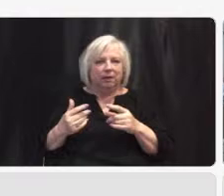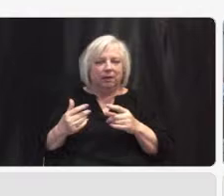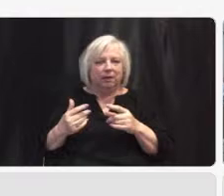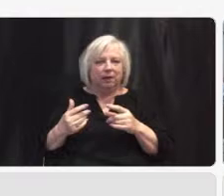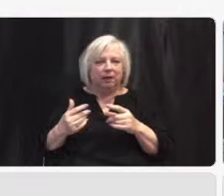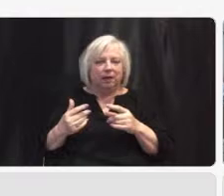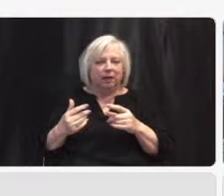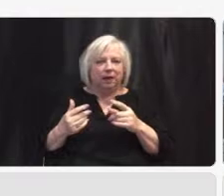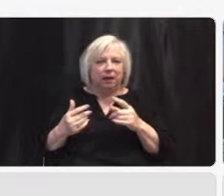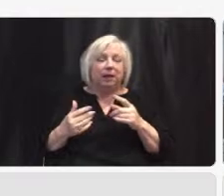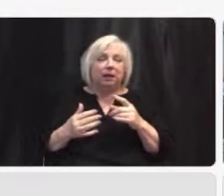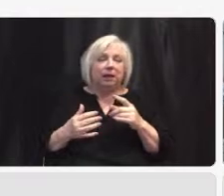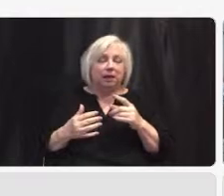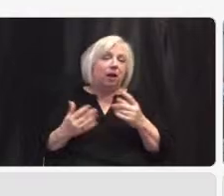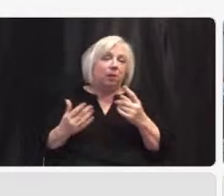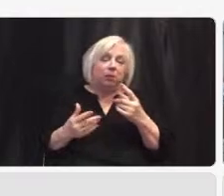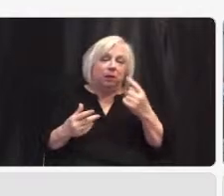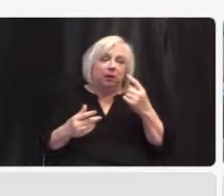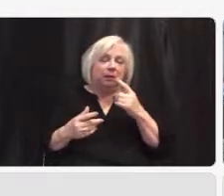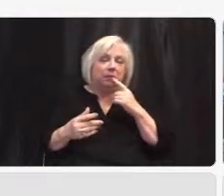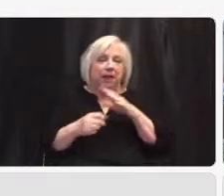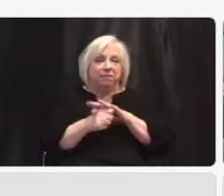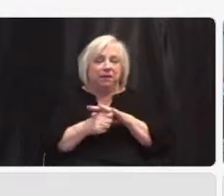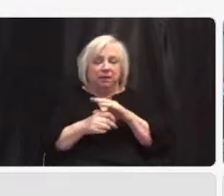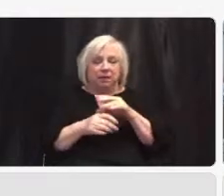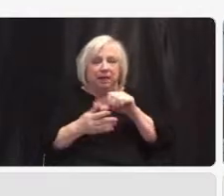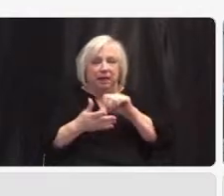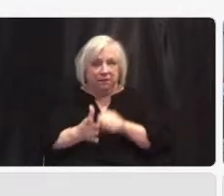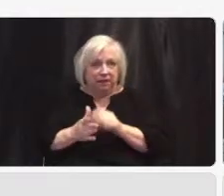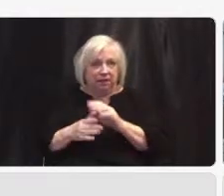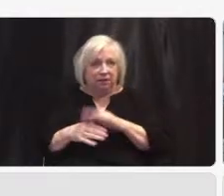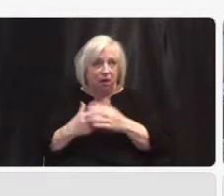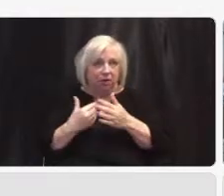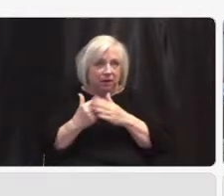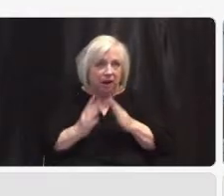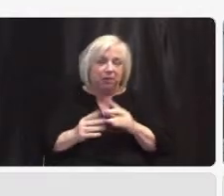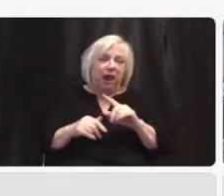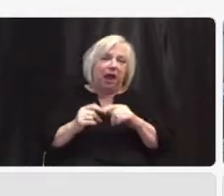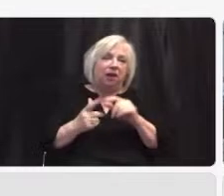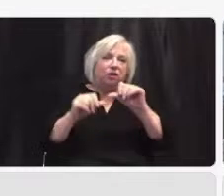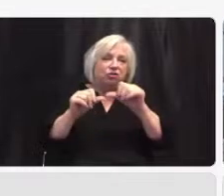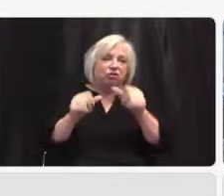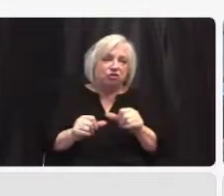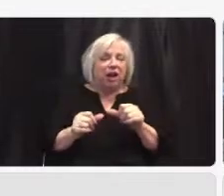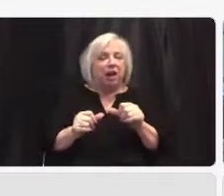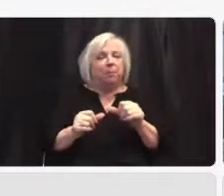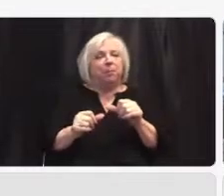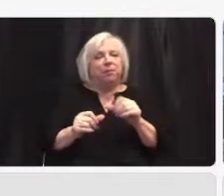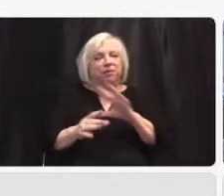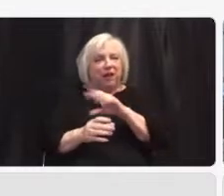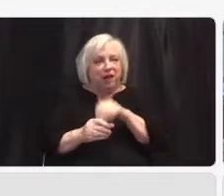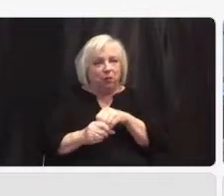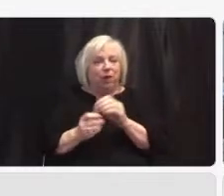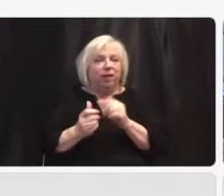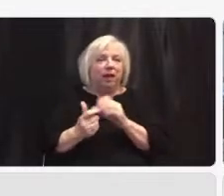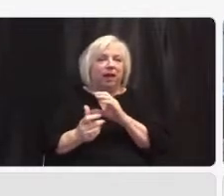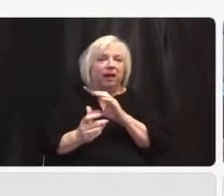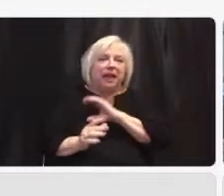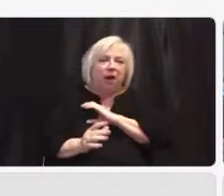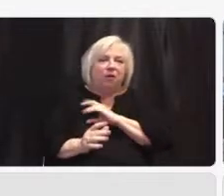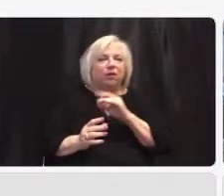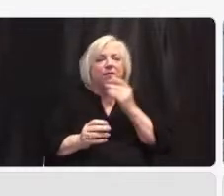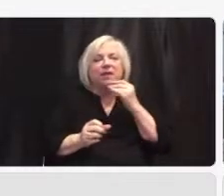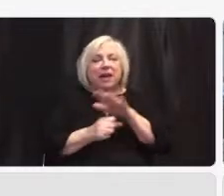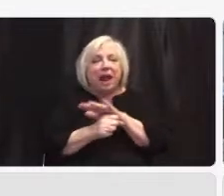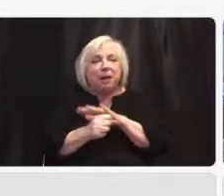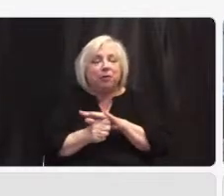doesn't occupy the space, and sort of how does this shape the character of the neighborhood, and if we don't